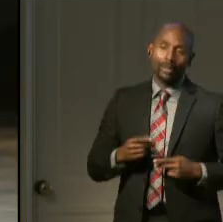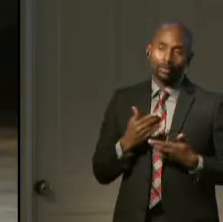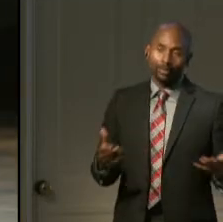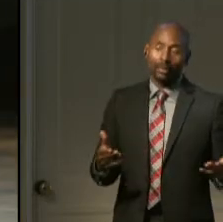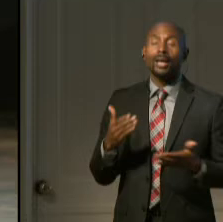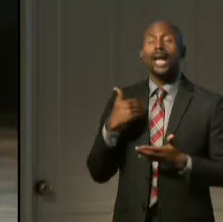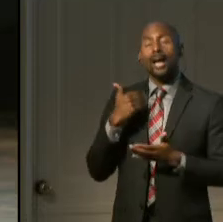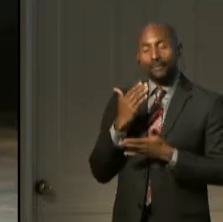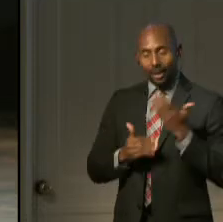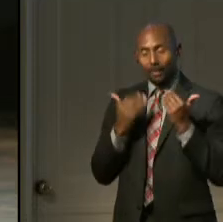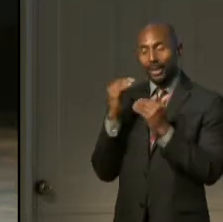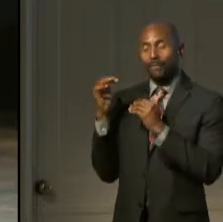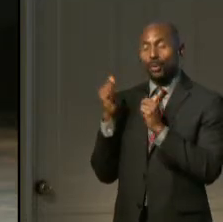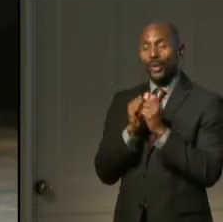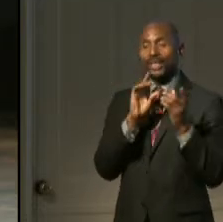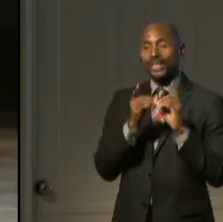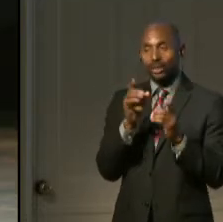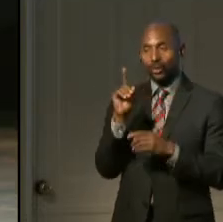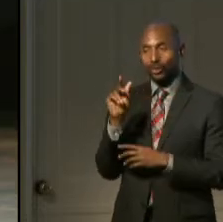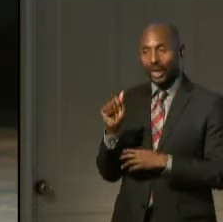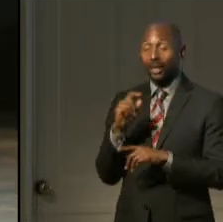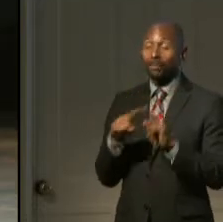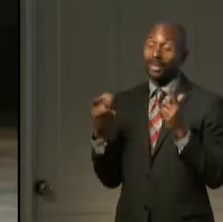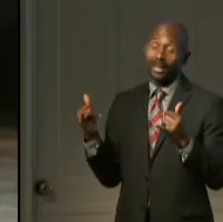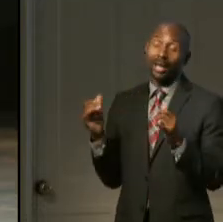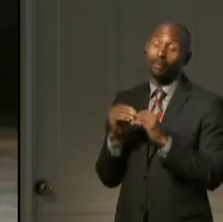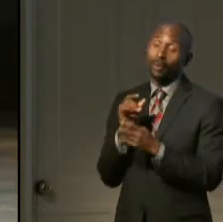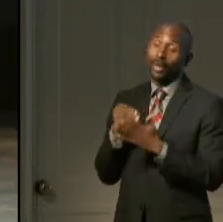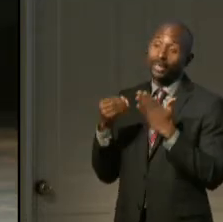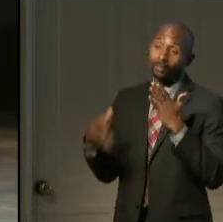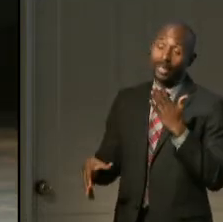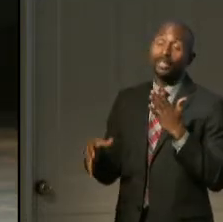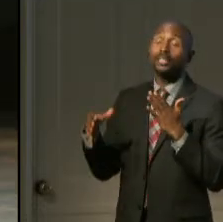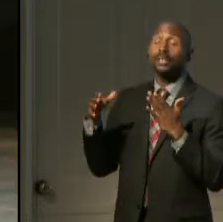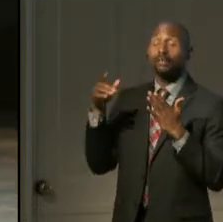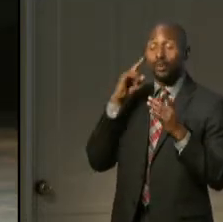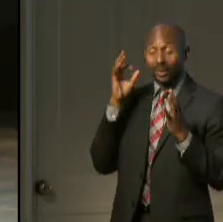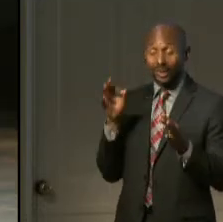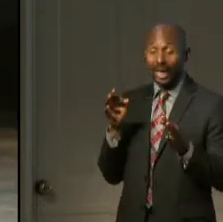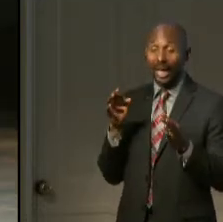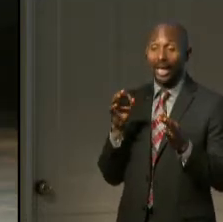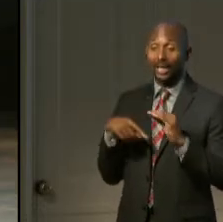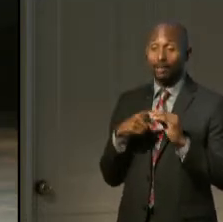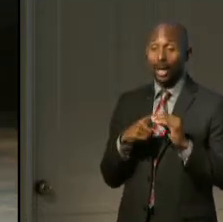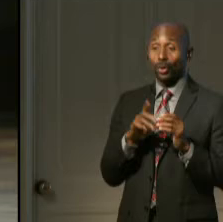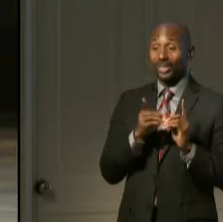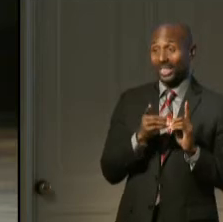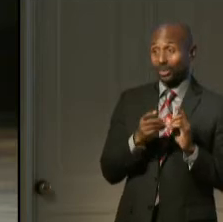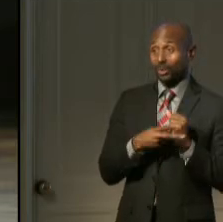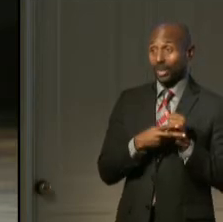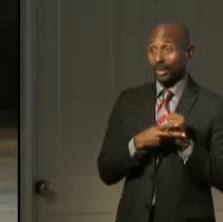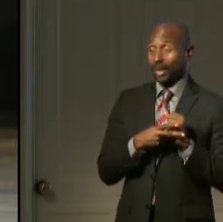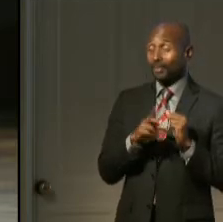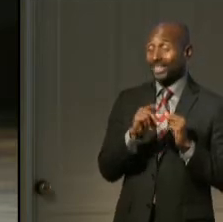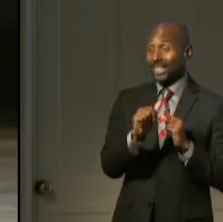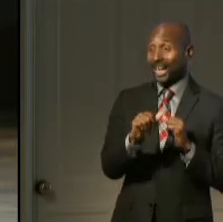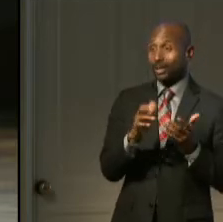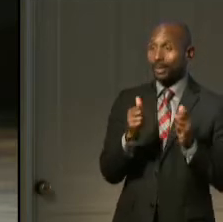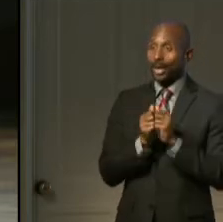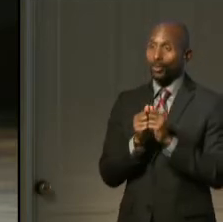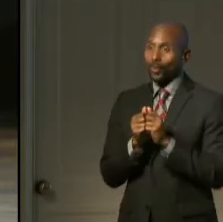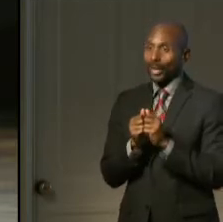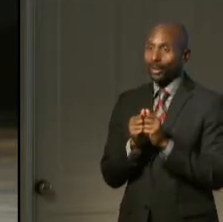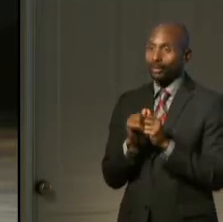digital data, but often it's now more expensive to make choices about digital data than it is to preserve it all.